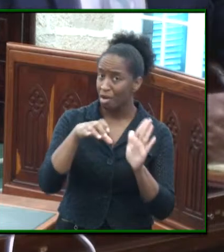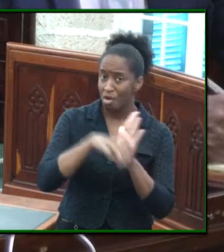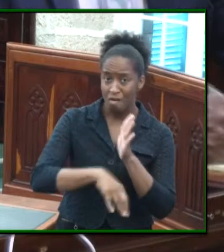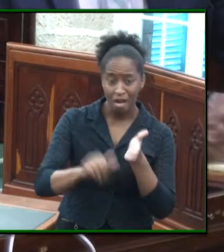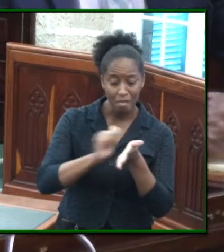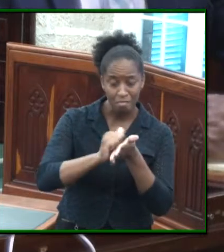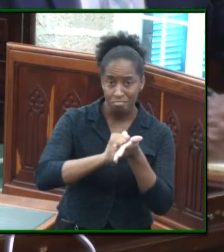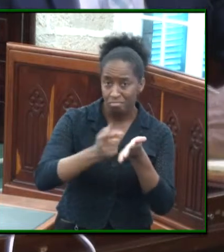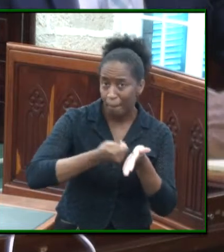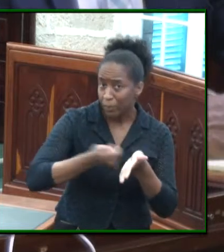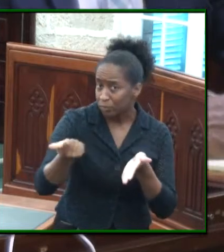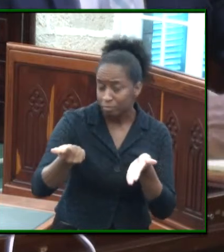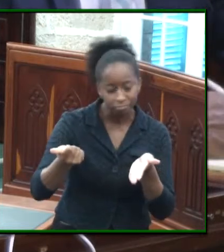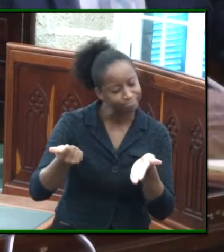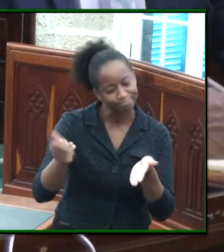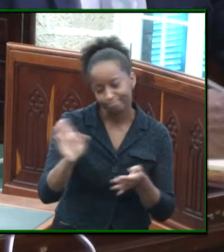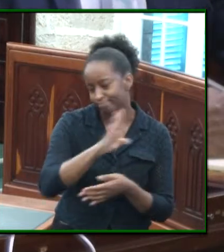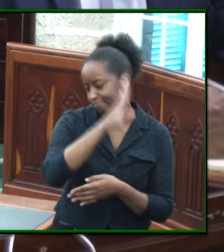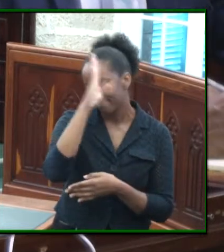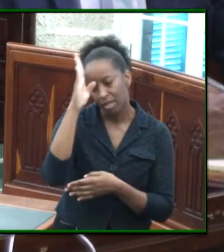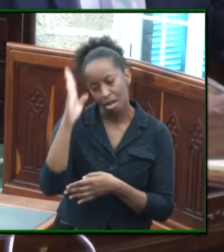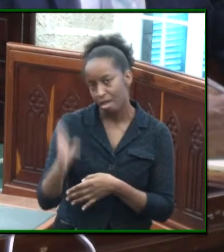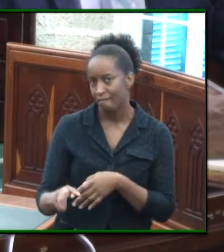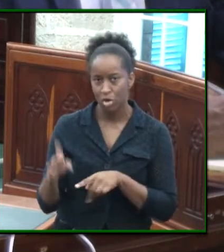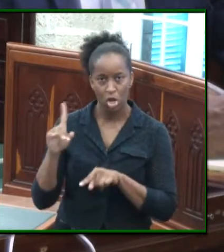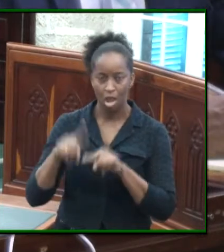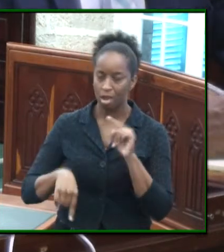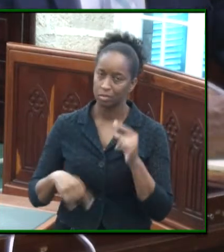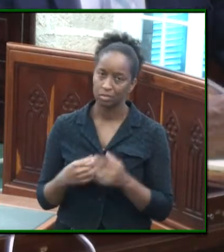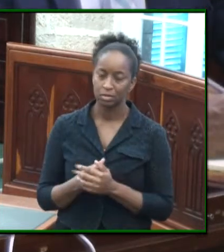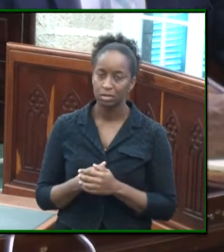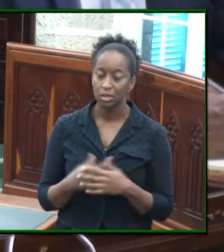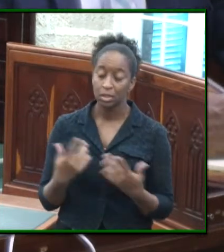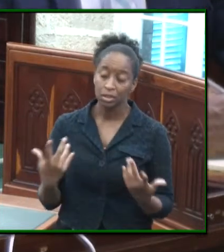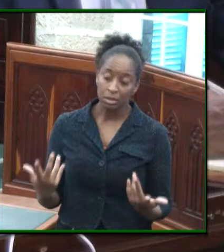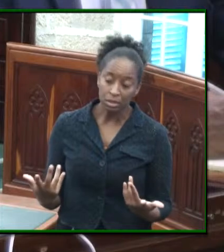that, you cannot have your record expunged.